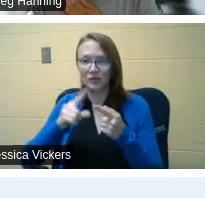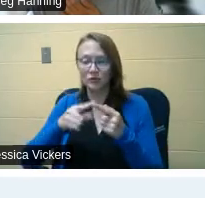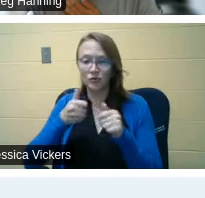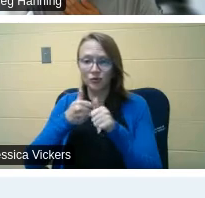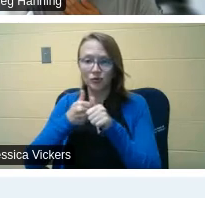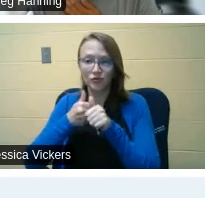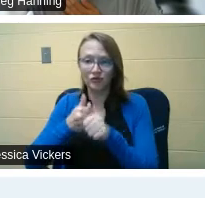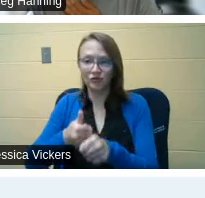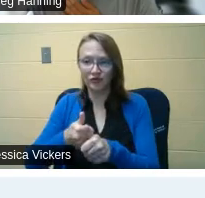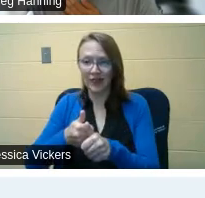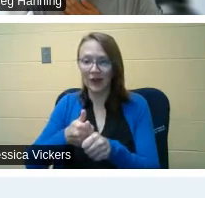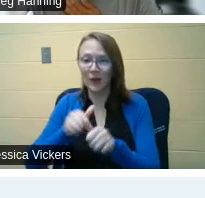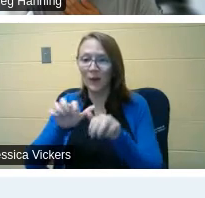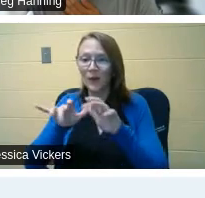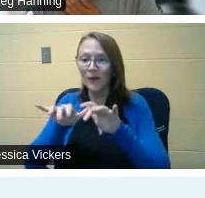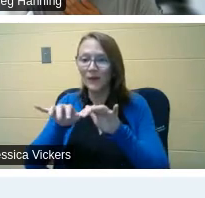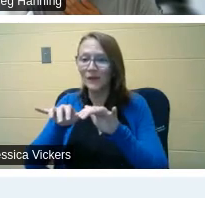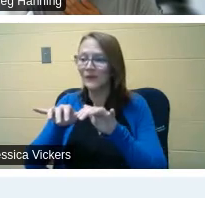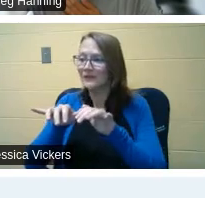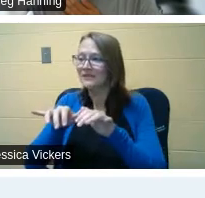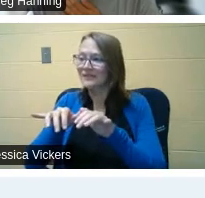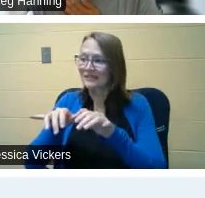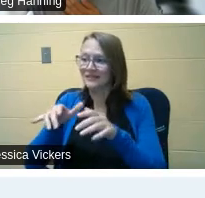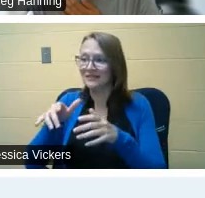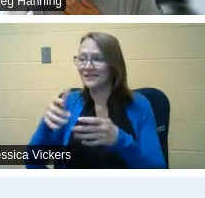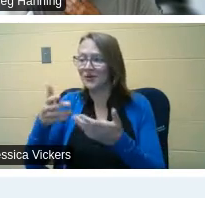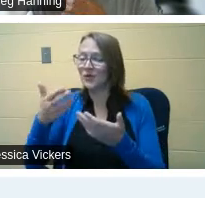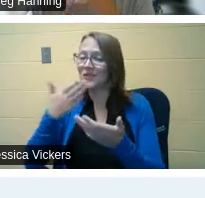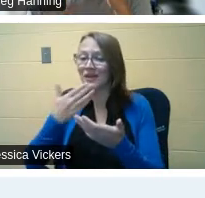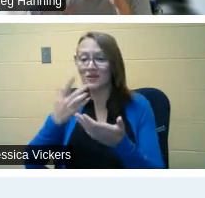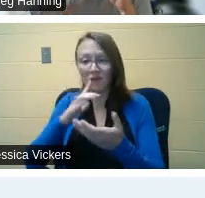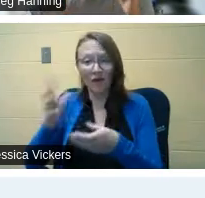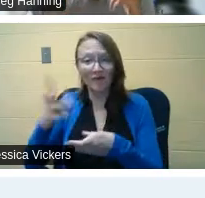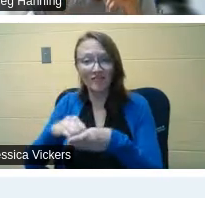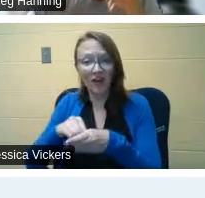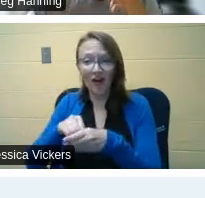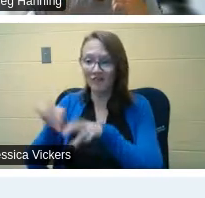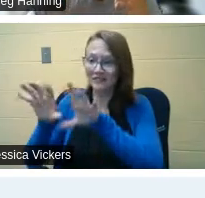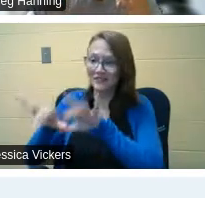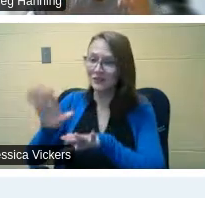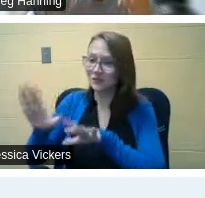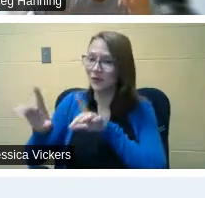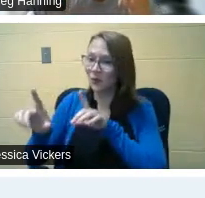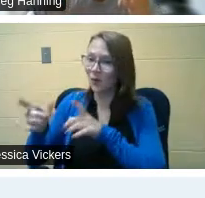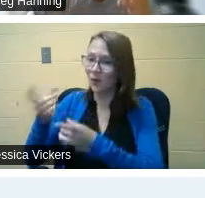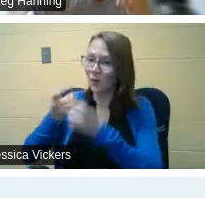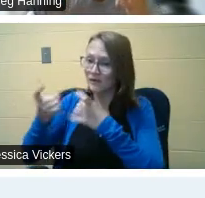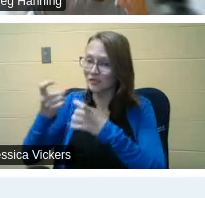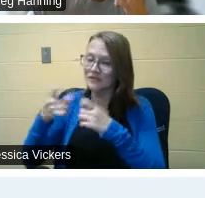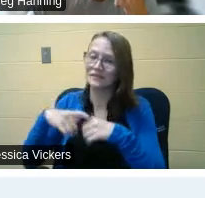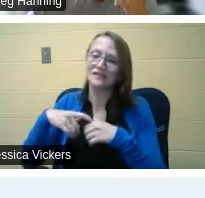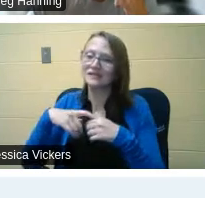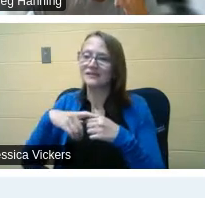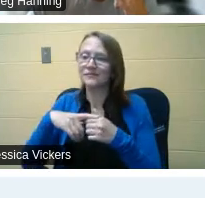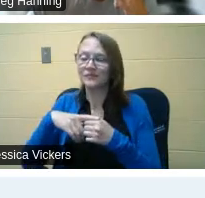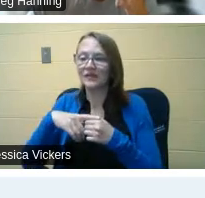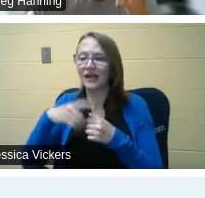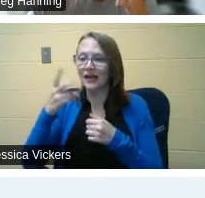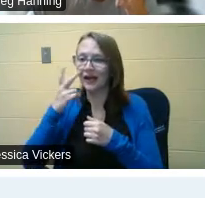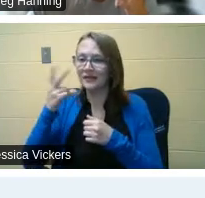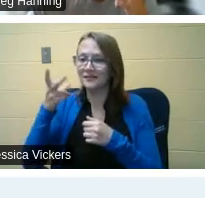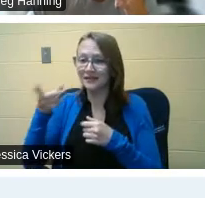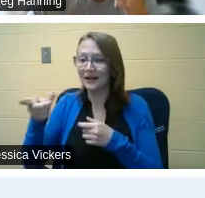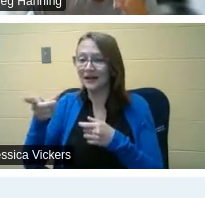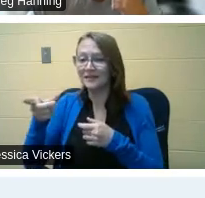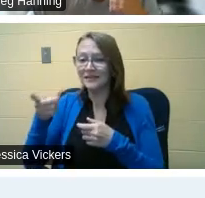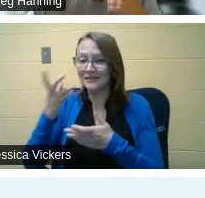the chat, like everyone participating so much. Thank you. Thank you for that. Also, already some educators already sharing what they have